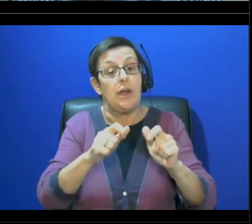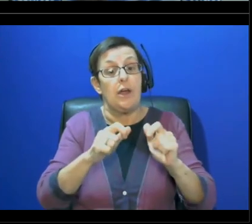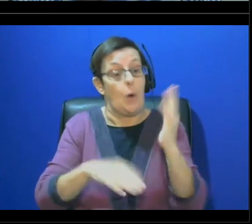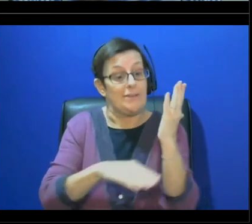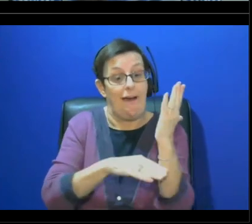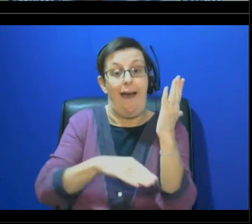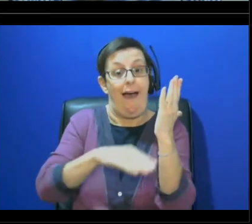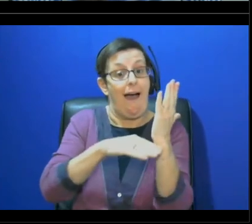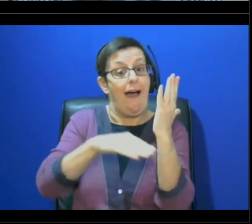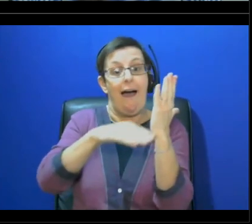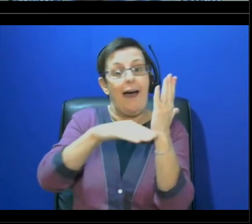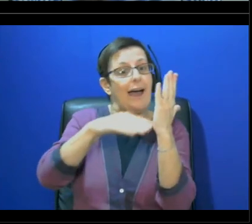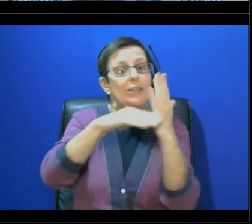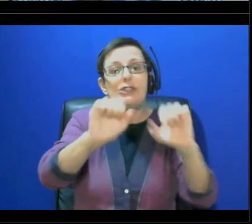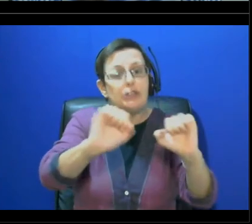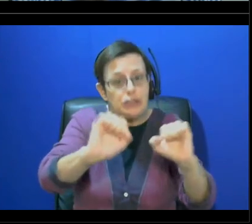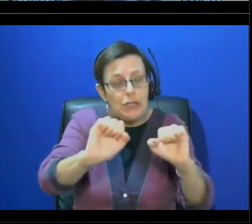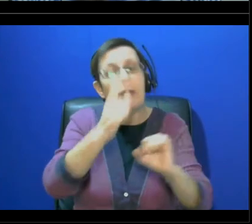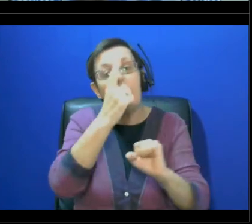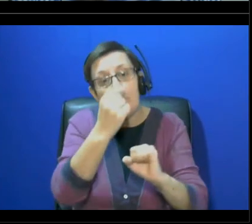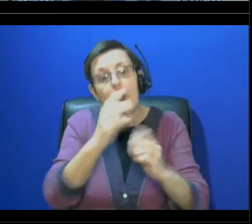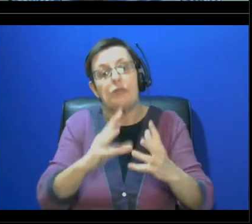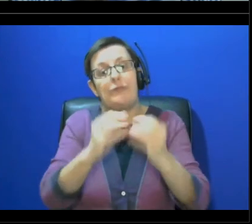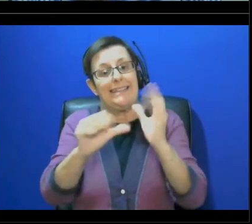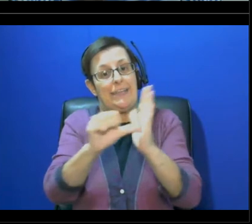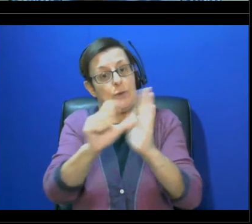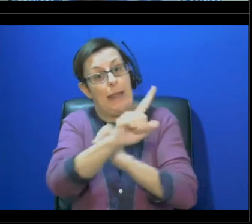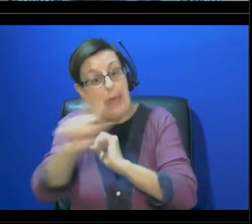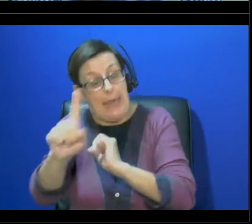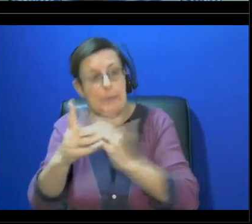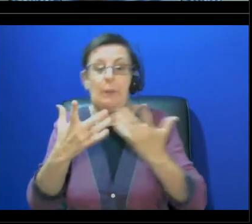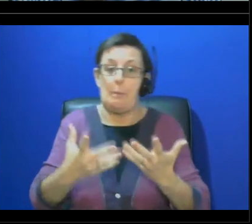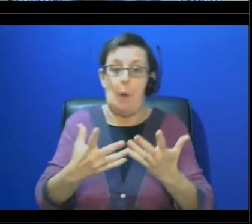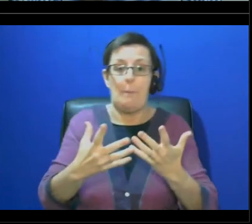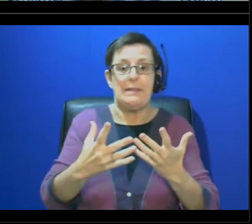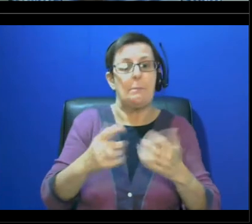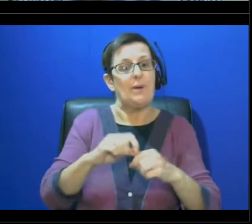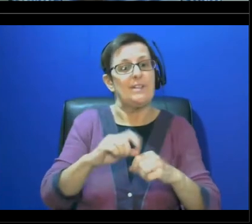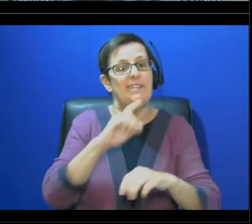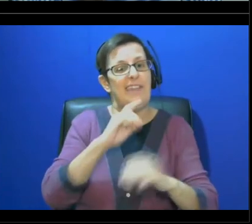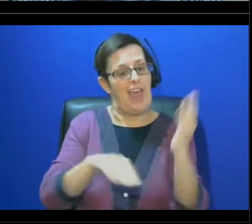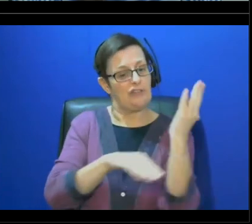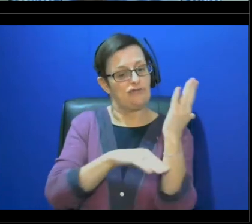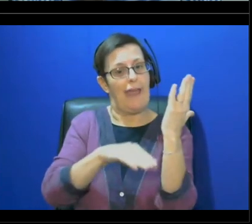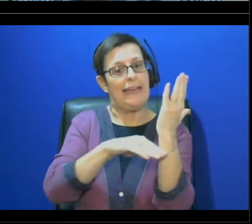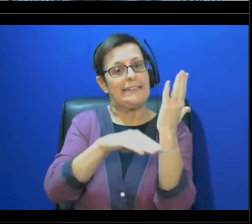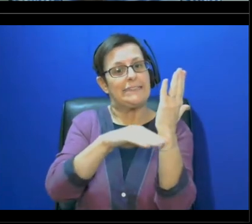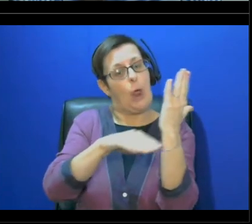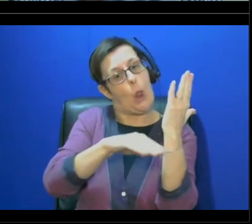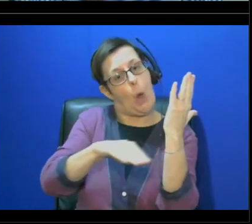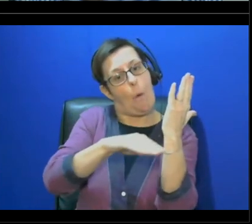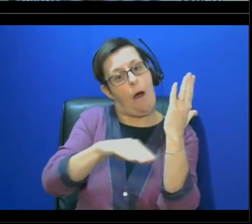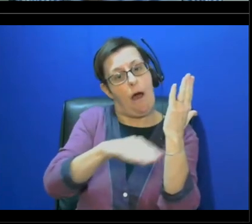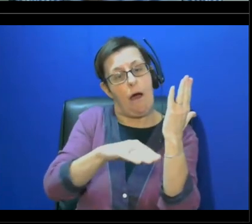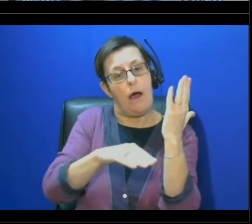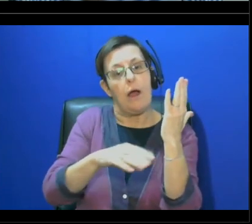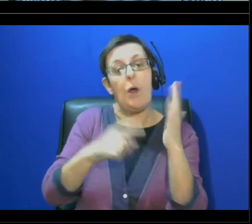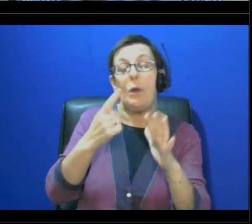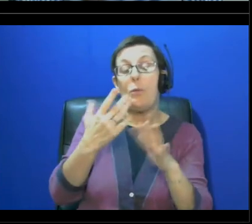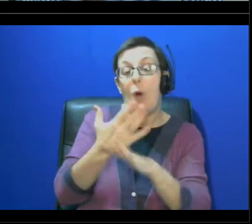potential for issues later on, but at the moment we haven't. And we've certainly worked with ABRSM and